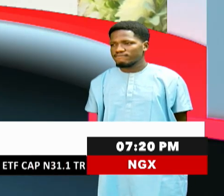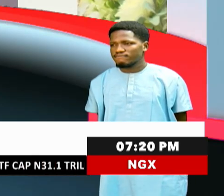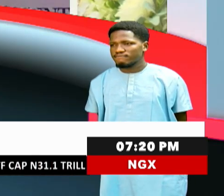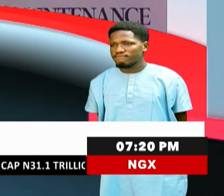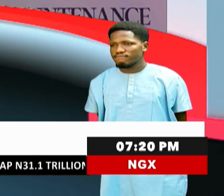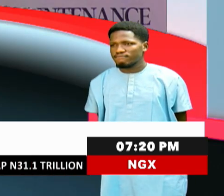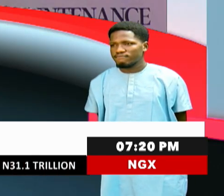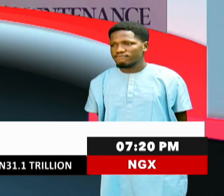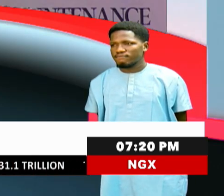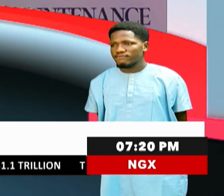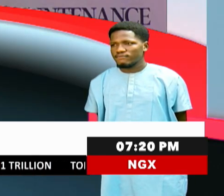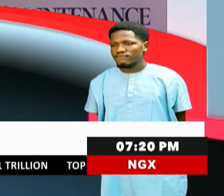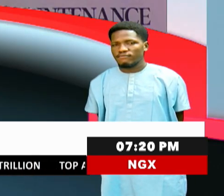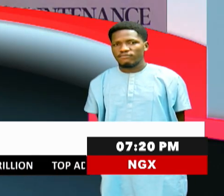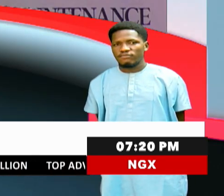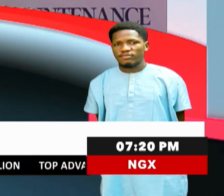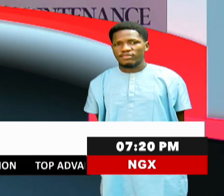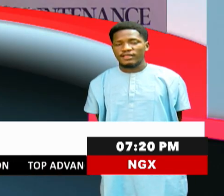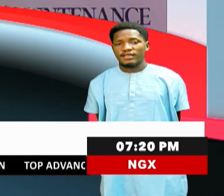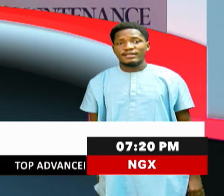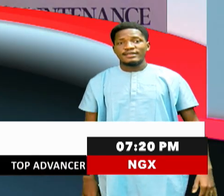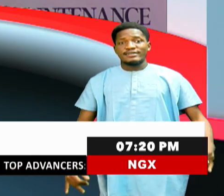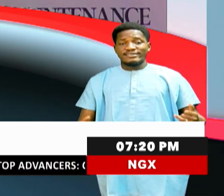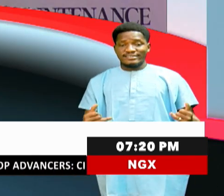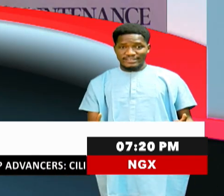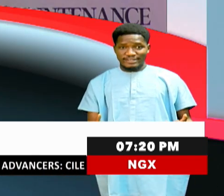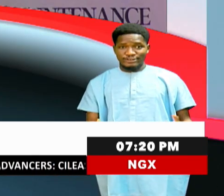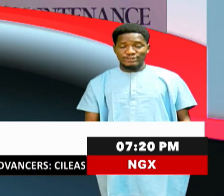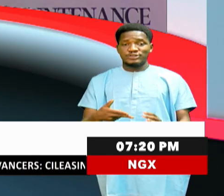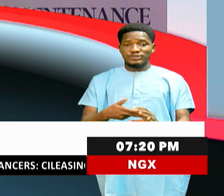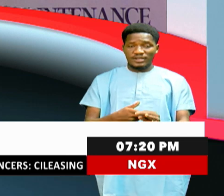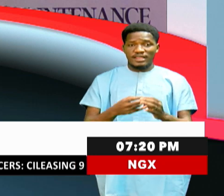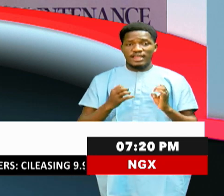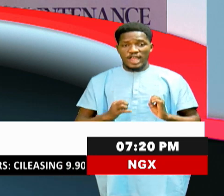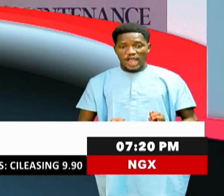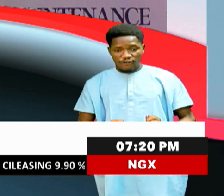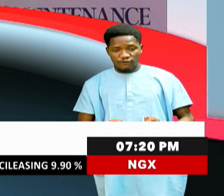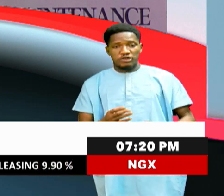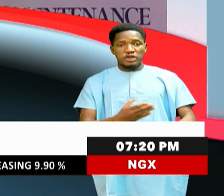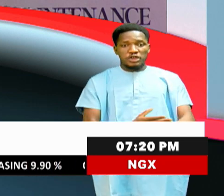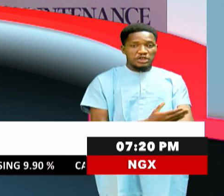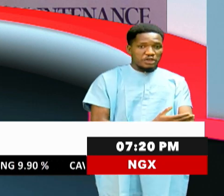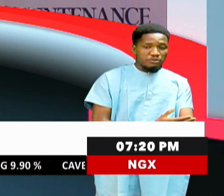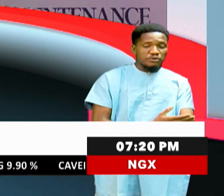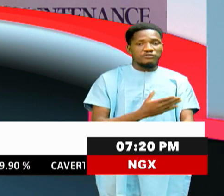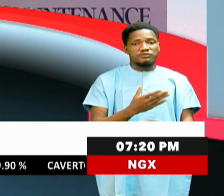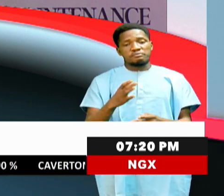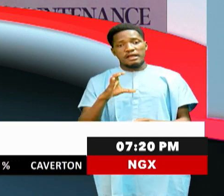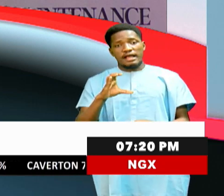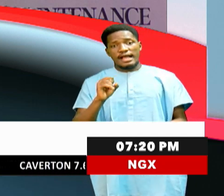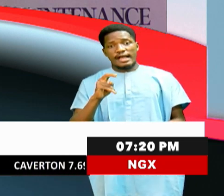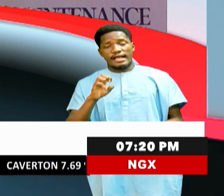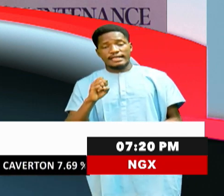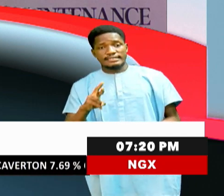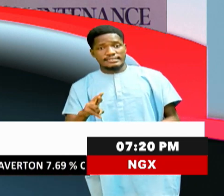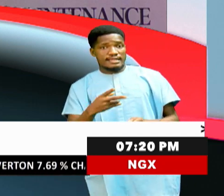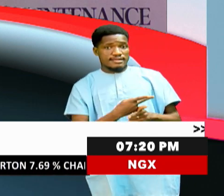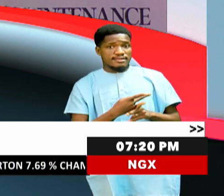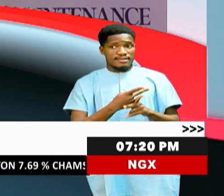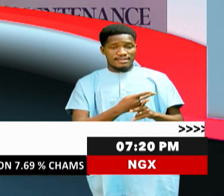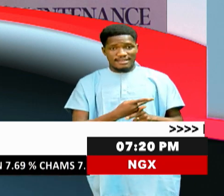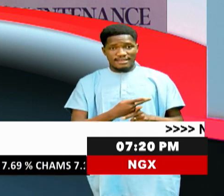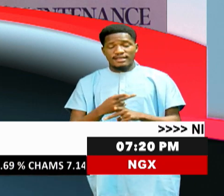In line with growing efforts to improve cancer care and treatment through innovations, the Nigerian Institute of Cancer Research